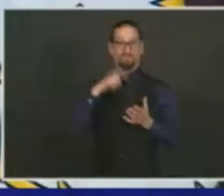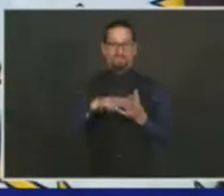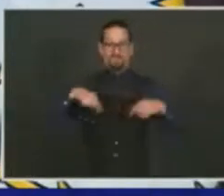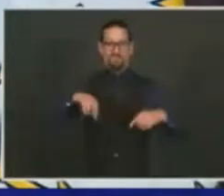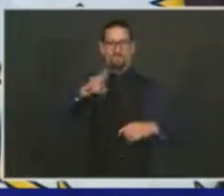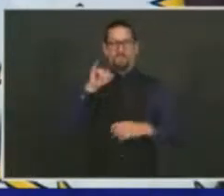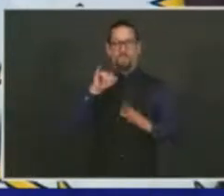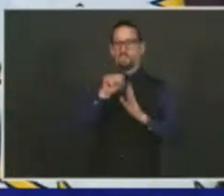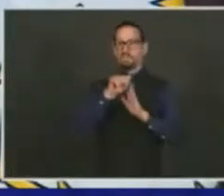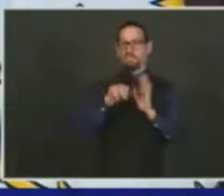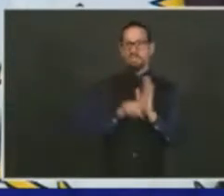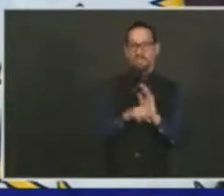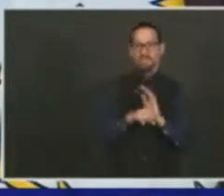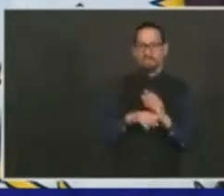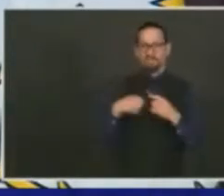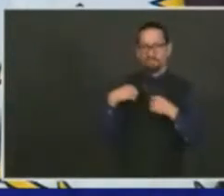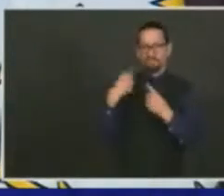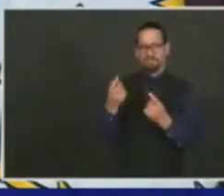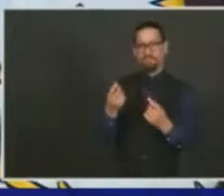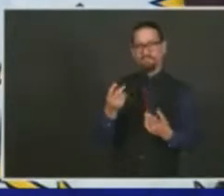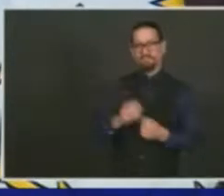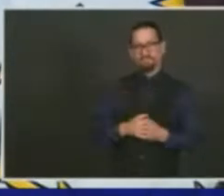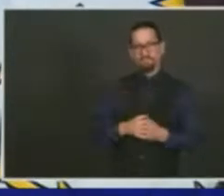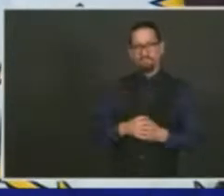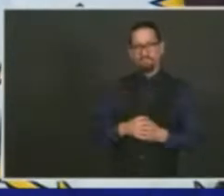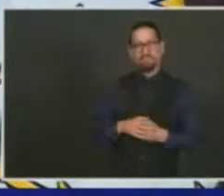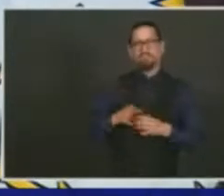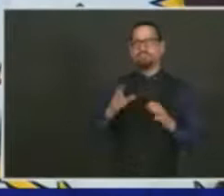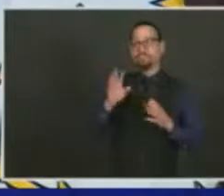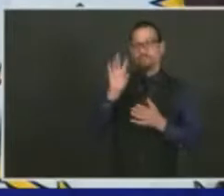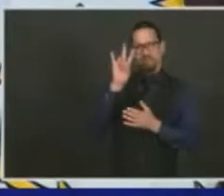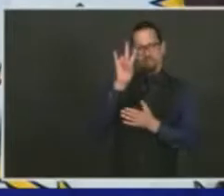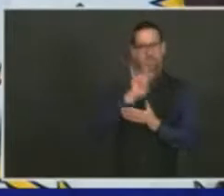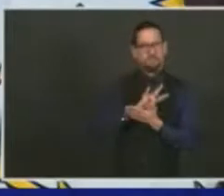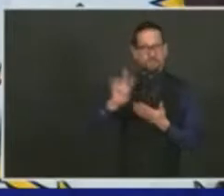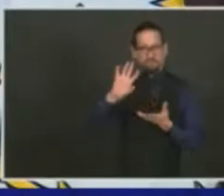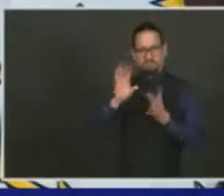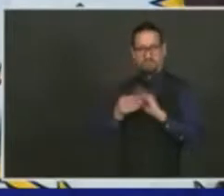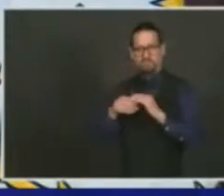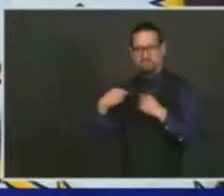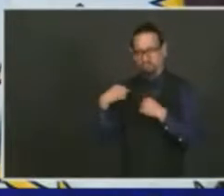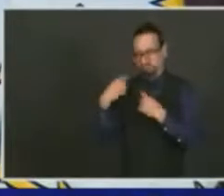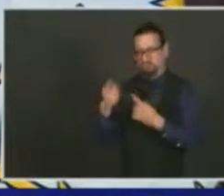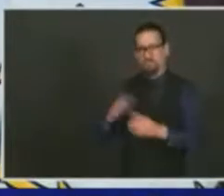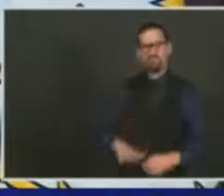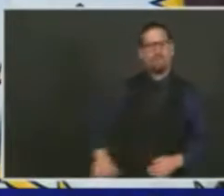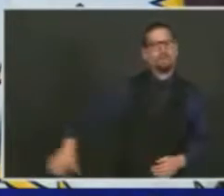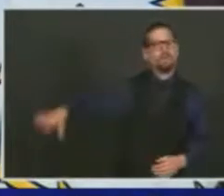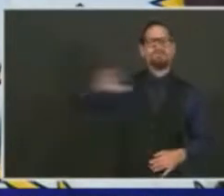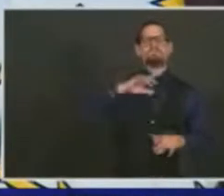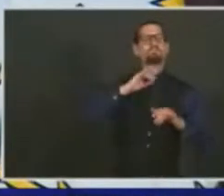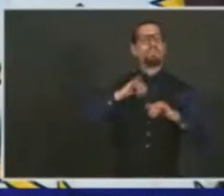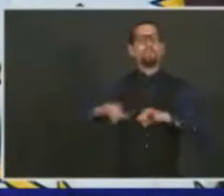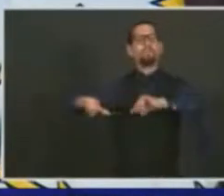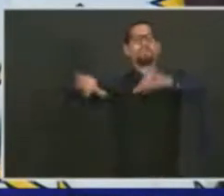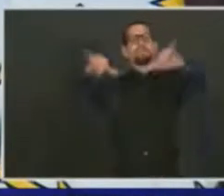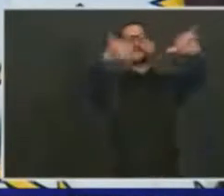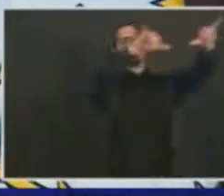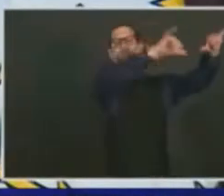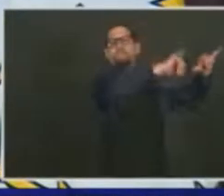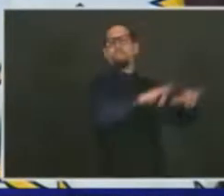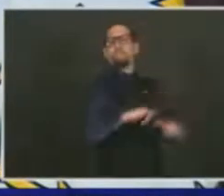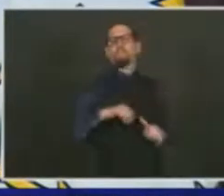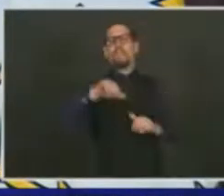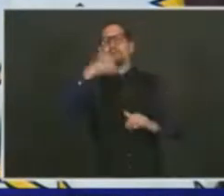weeks is incredibly consistent with what's been seen in schools around the country and around the world. A recent study